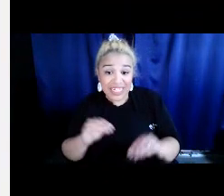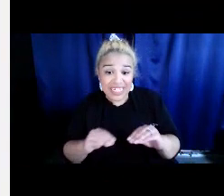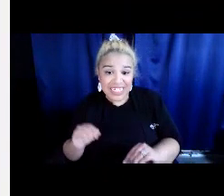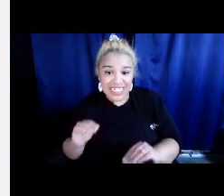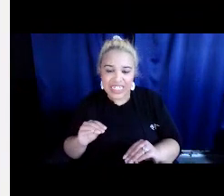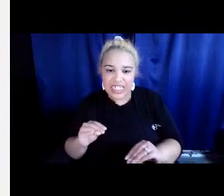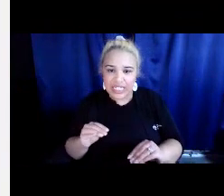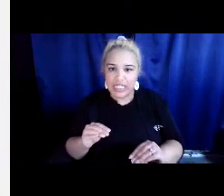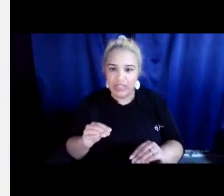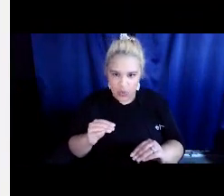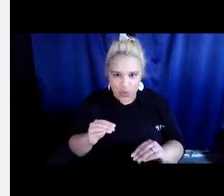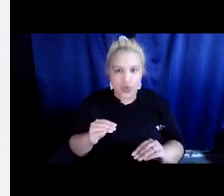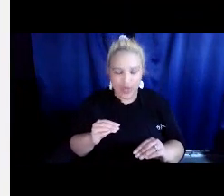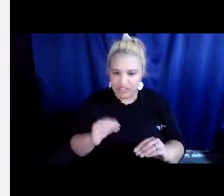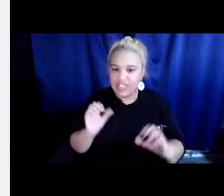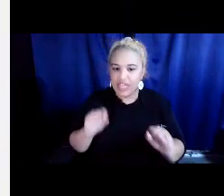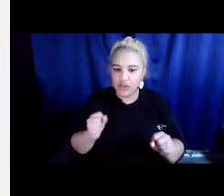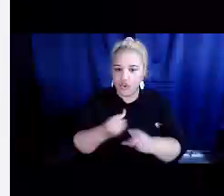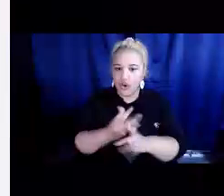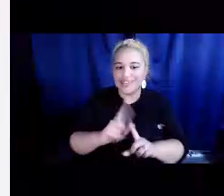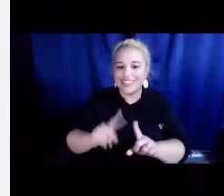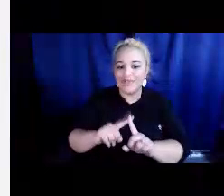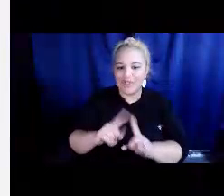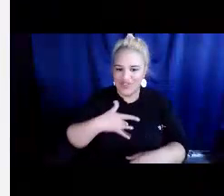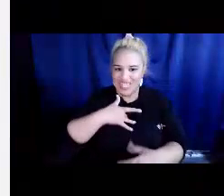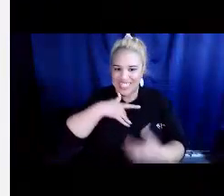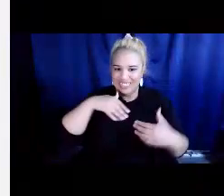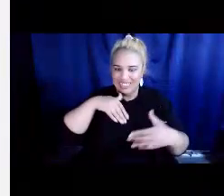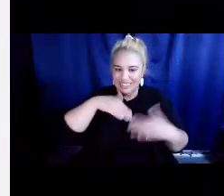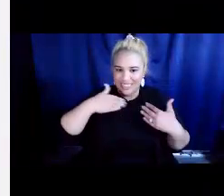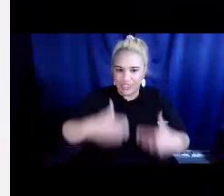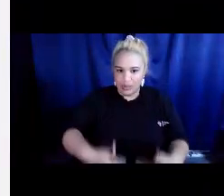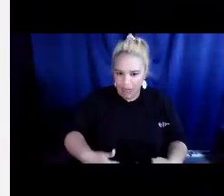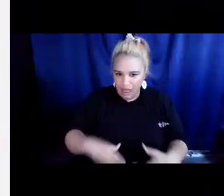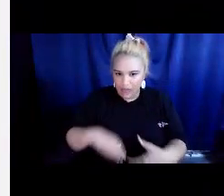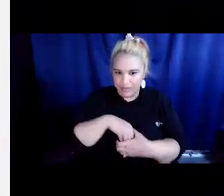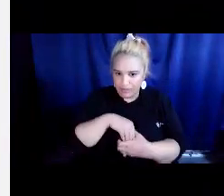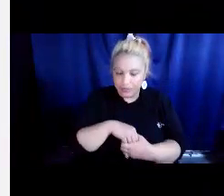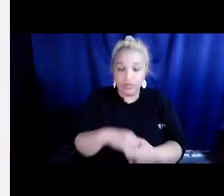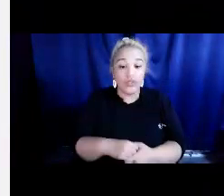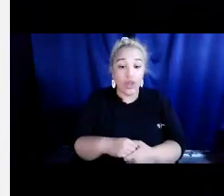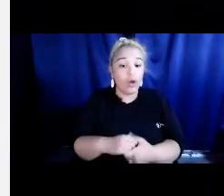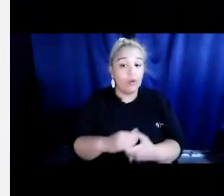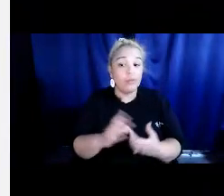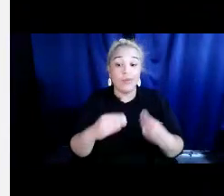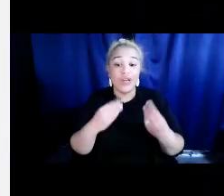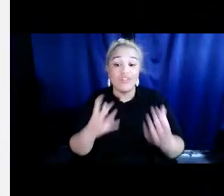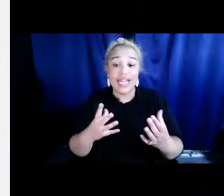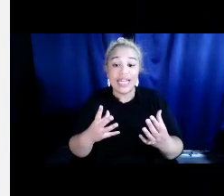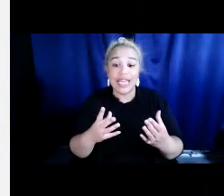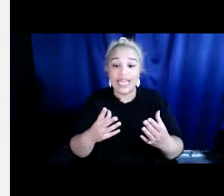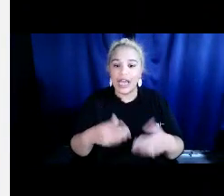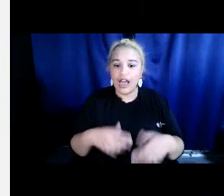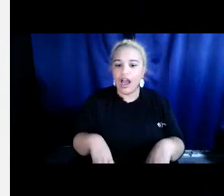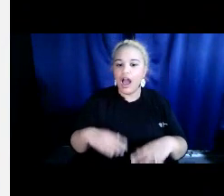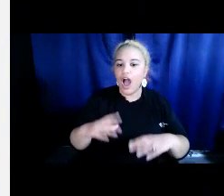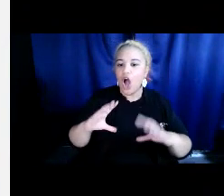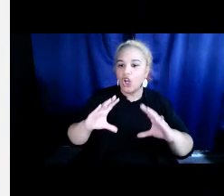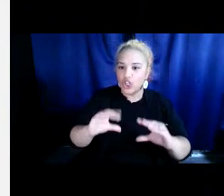different sensations. Some examples include wobble cushions, weighted blankets, and rocking